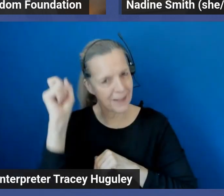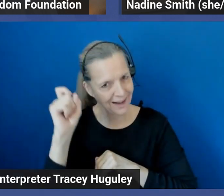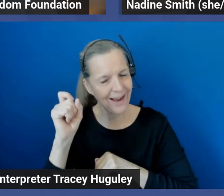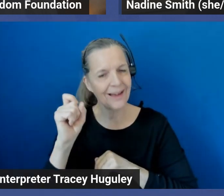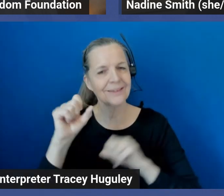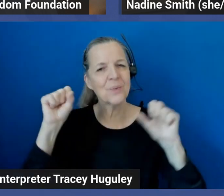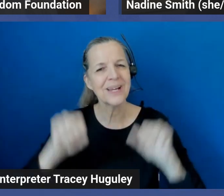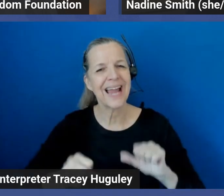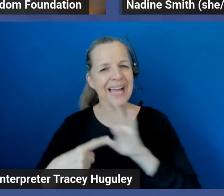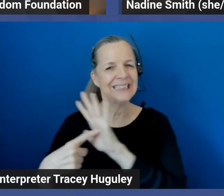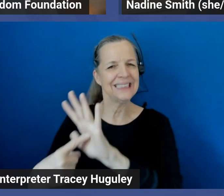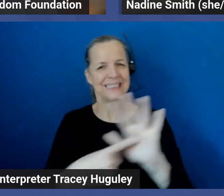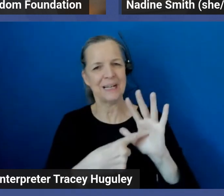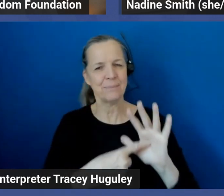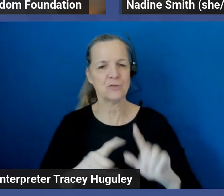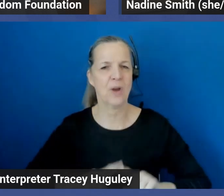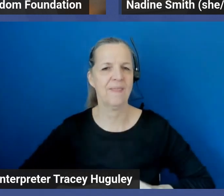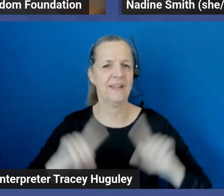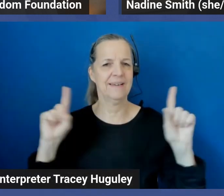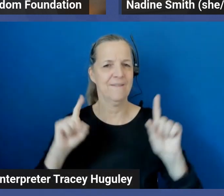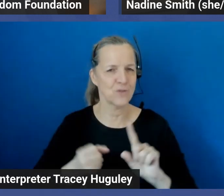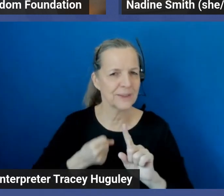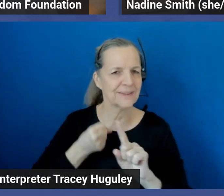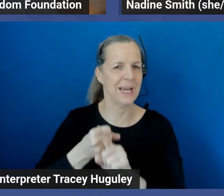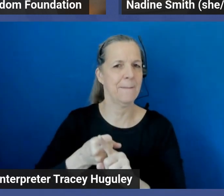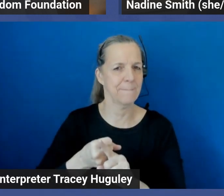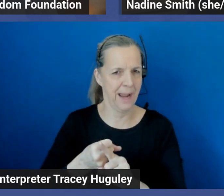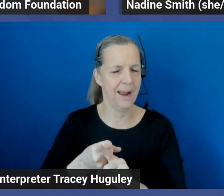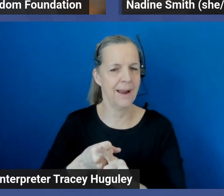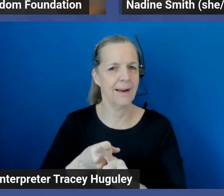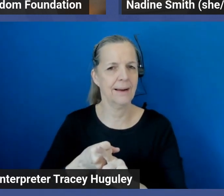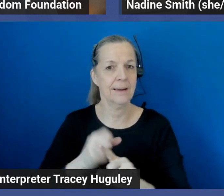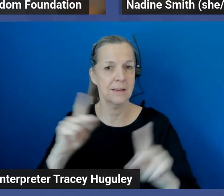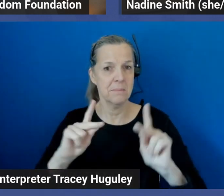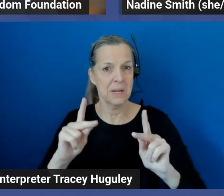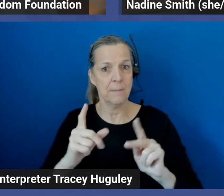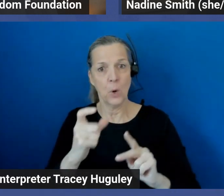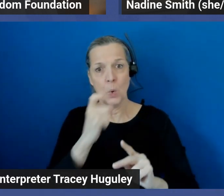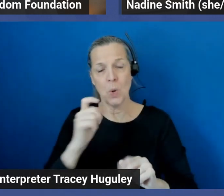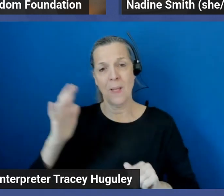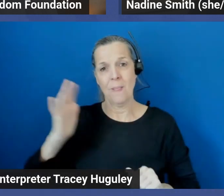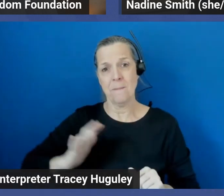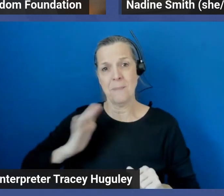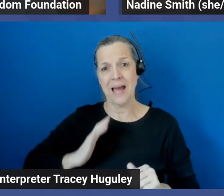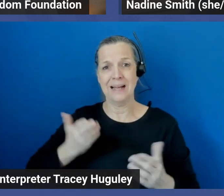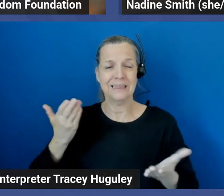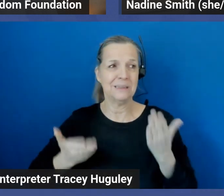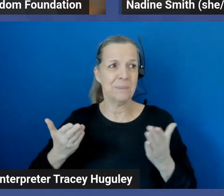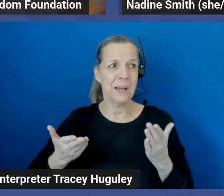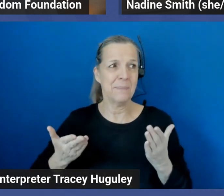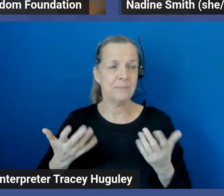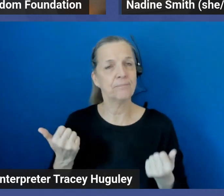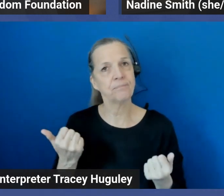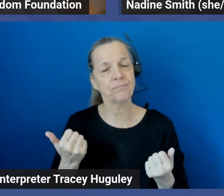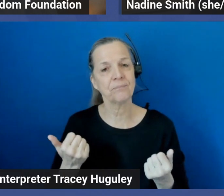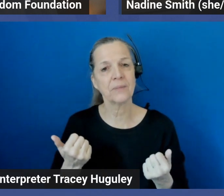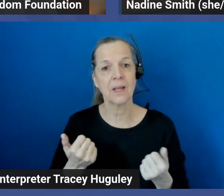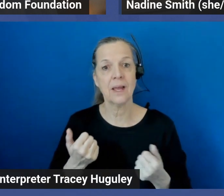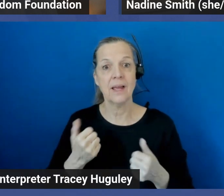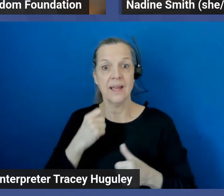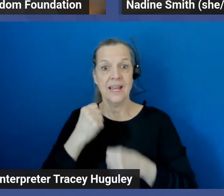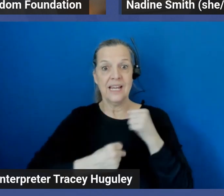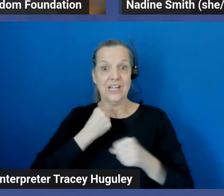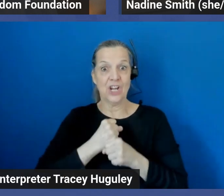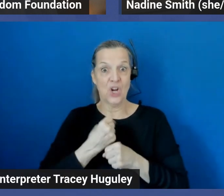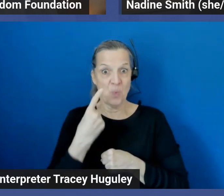we can demonstrate the difference, the impact that people who might not have, people who weren't there year one